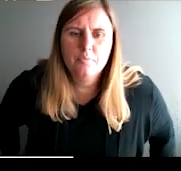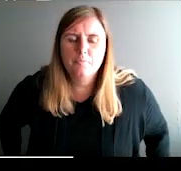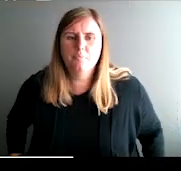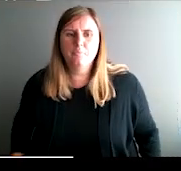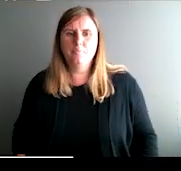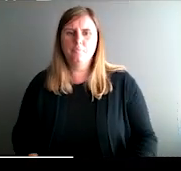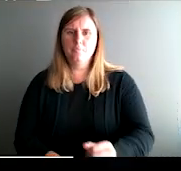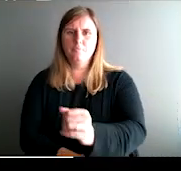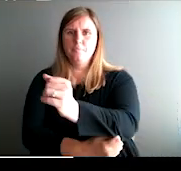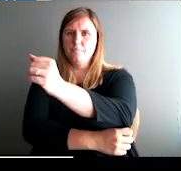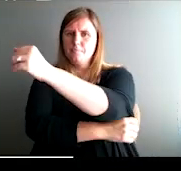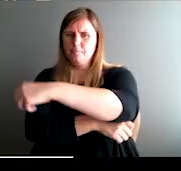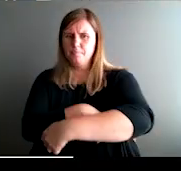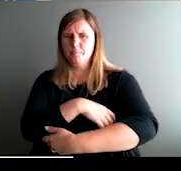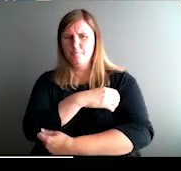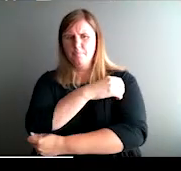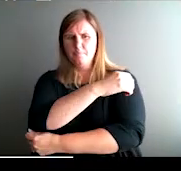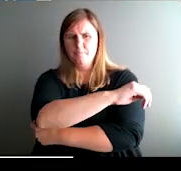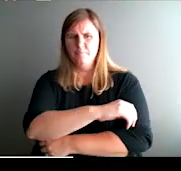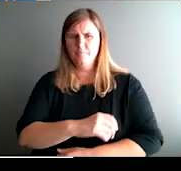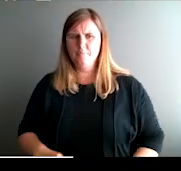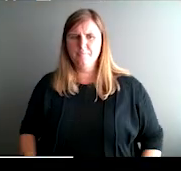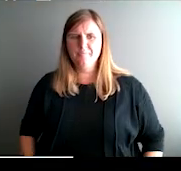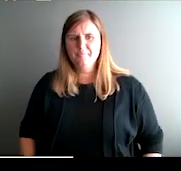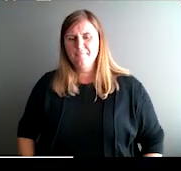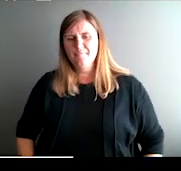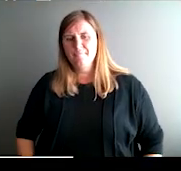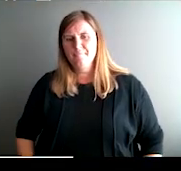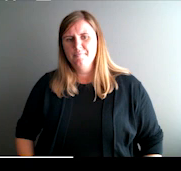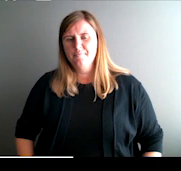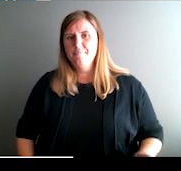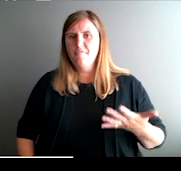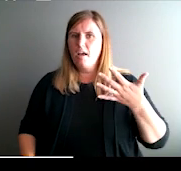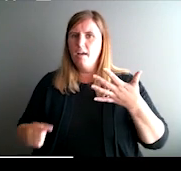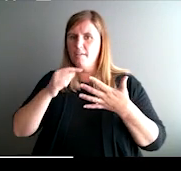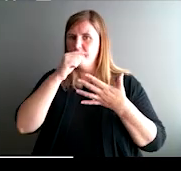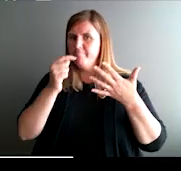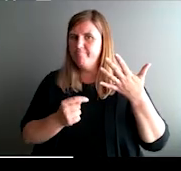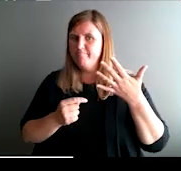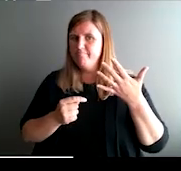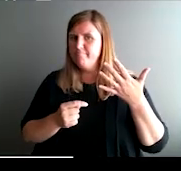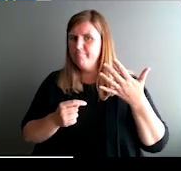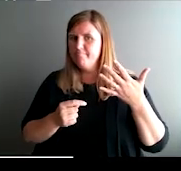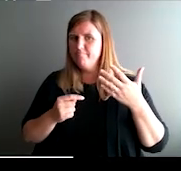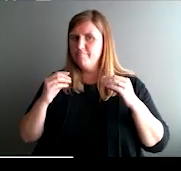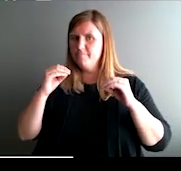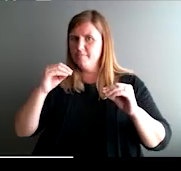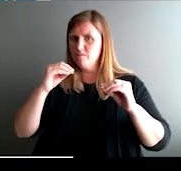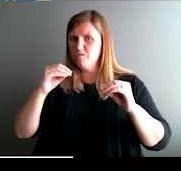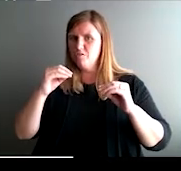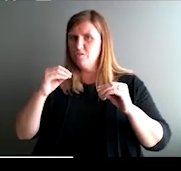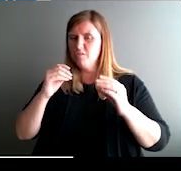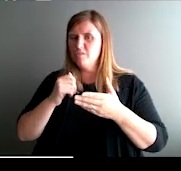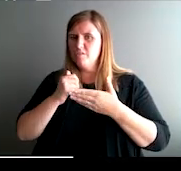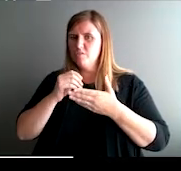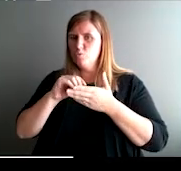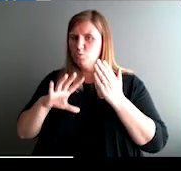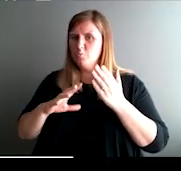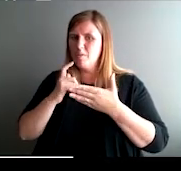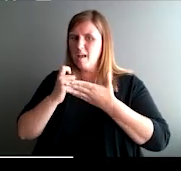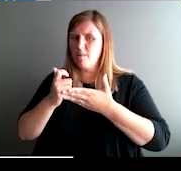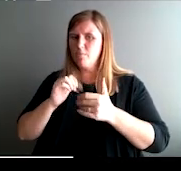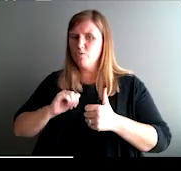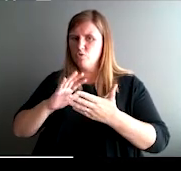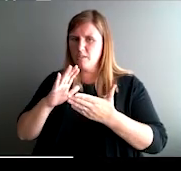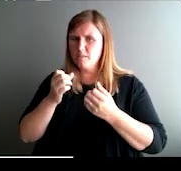These are 5 protocols to teach students that can be very helpful in